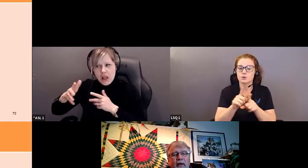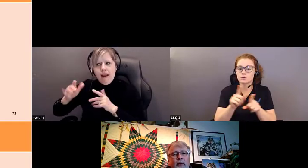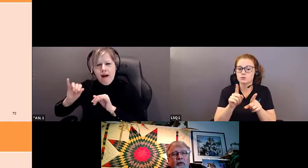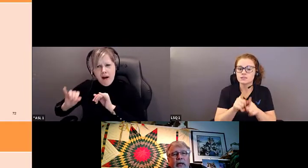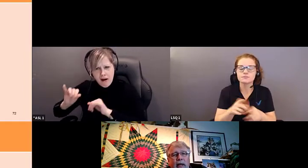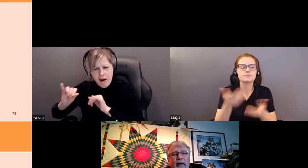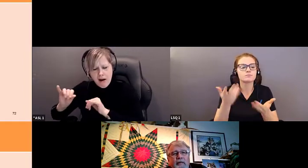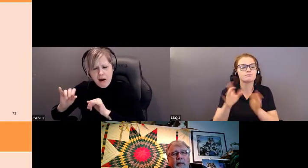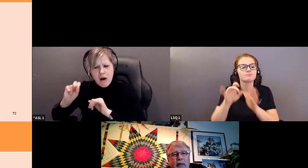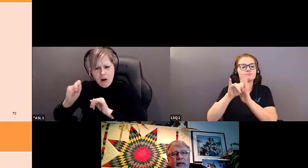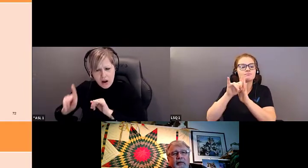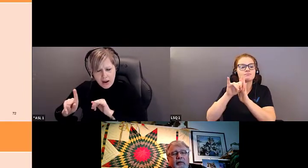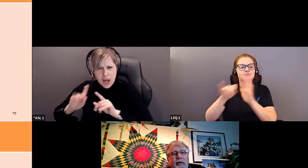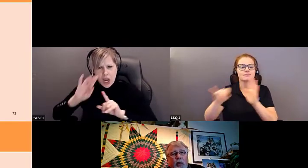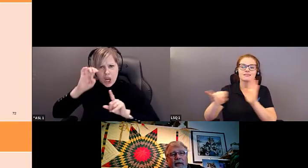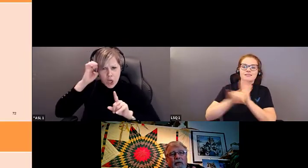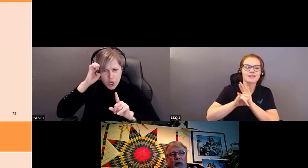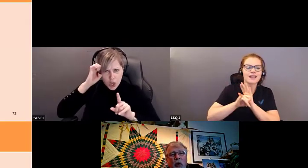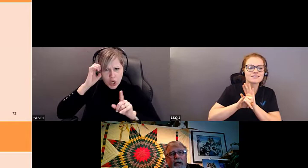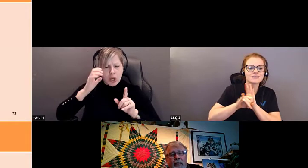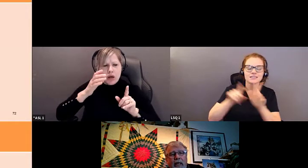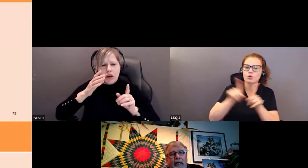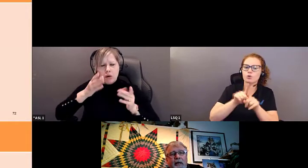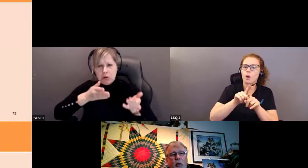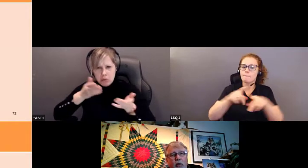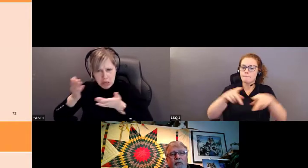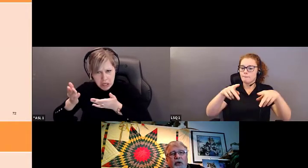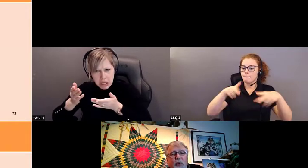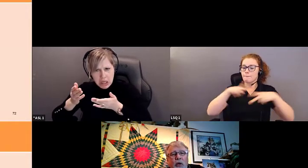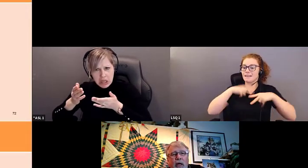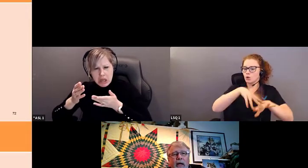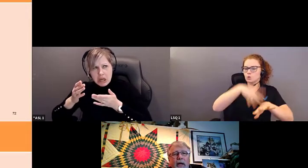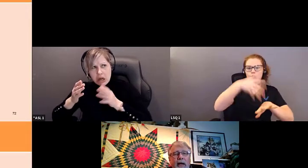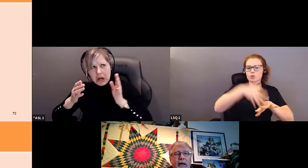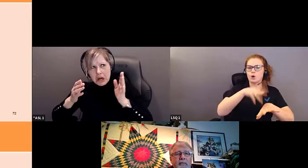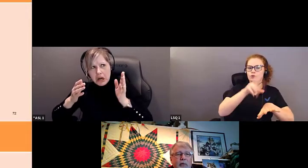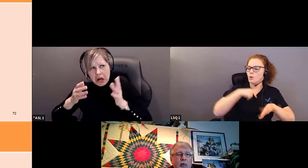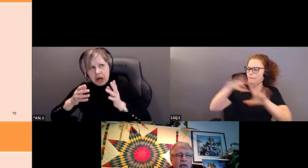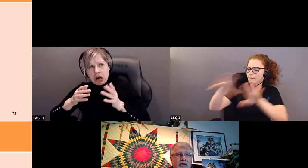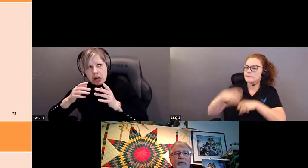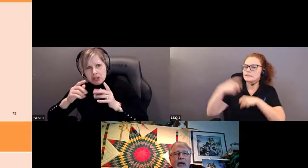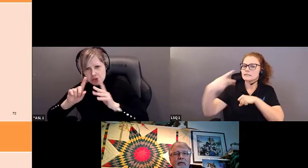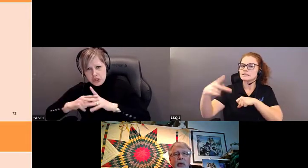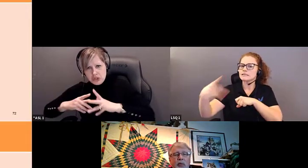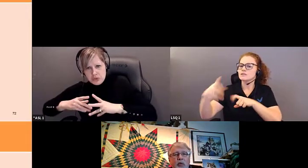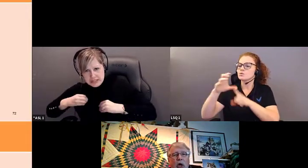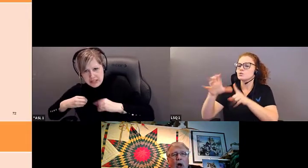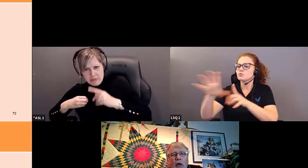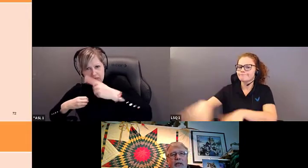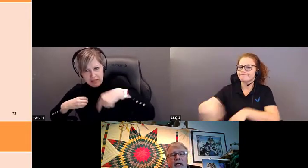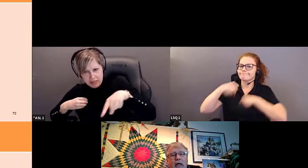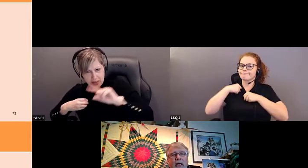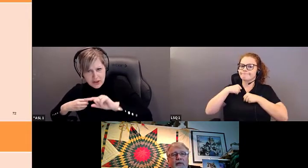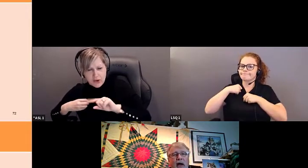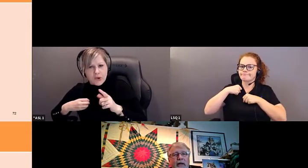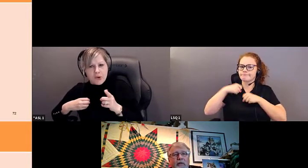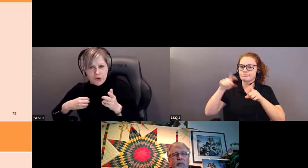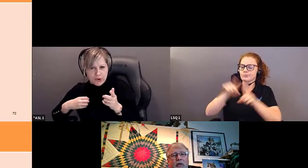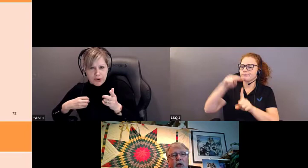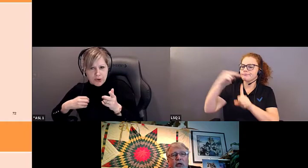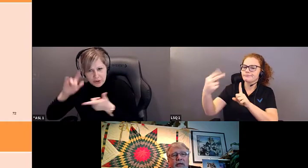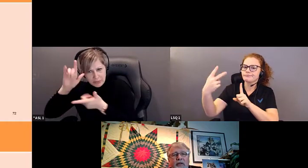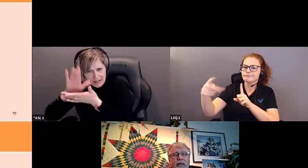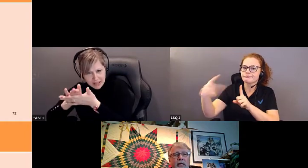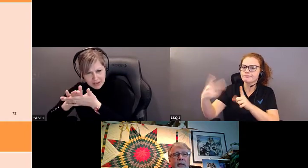those values, the ethics, the beliefs, the ways of knowing and thinking, the worldview, what sometimes people will call and identify